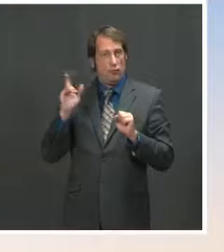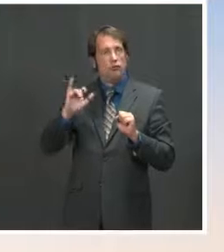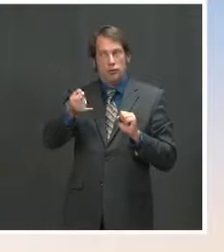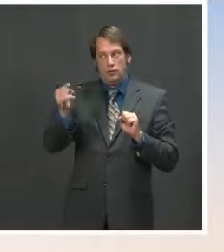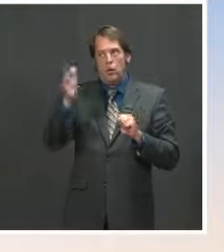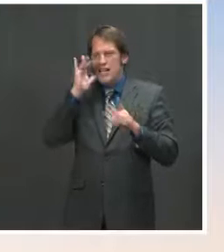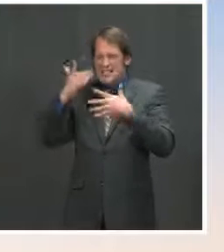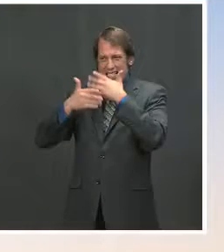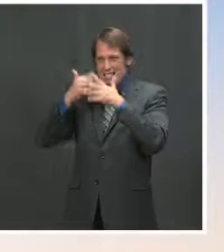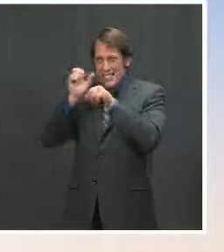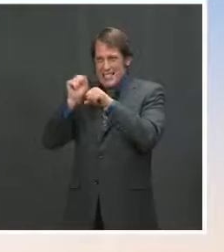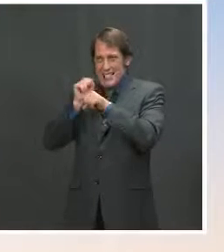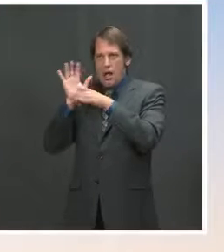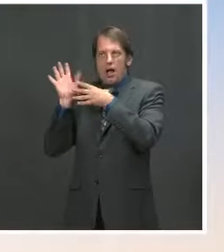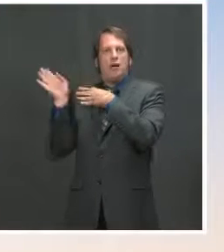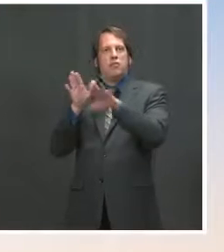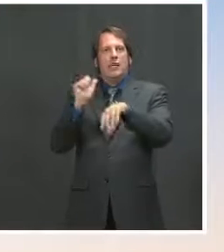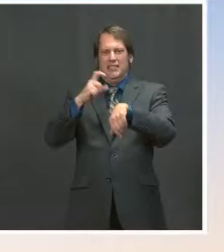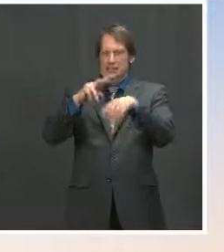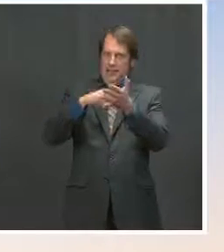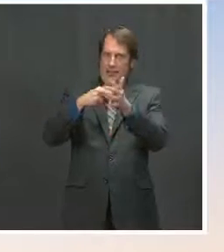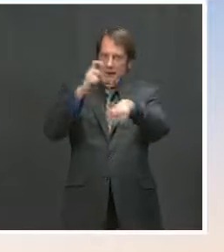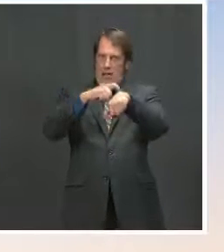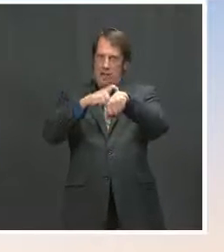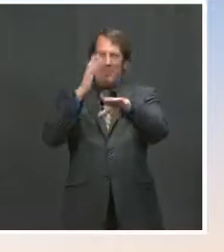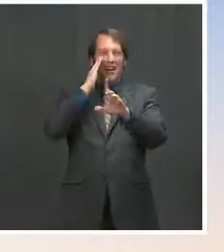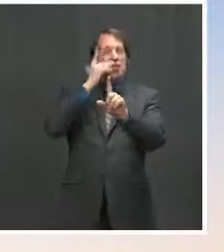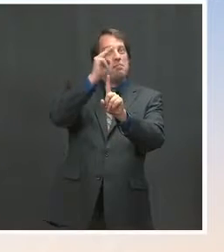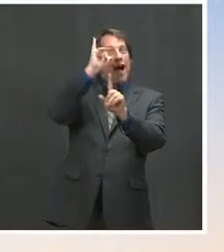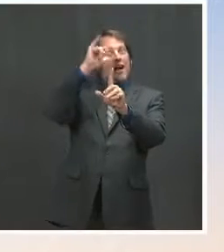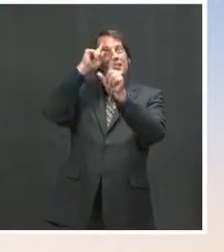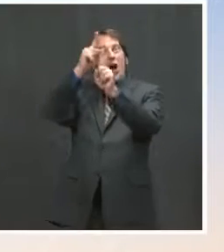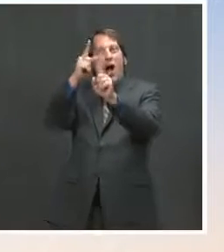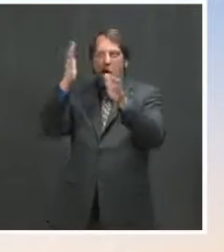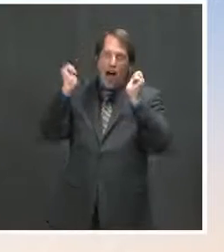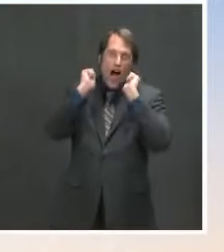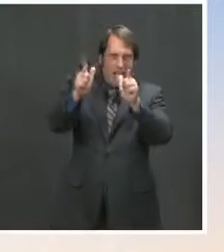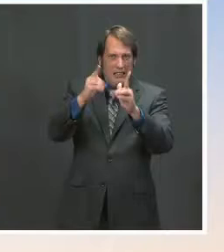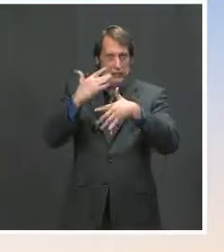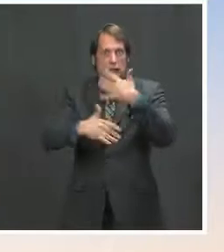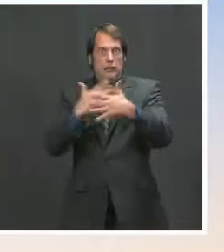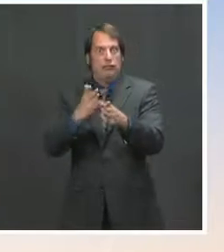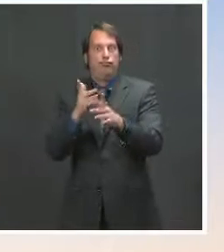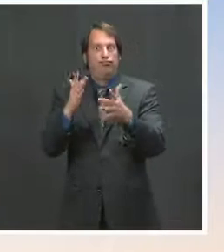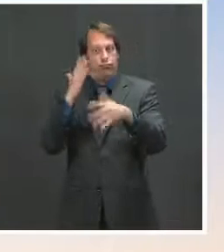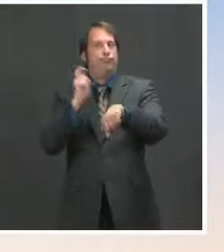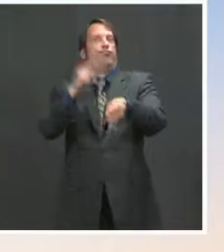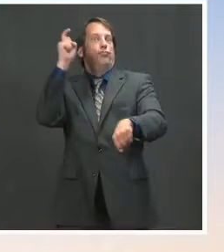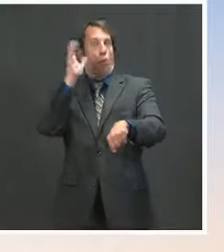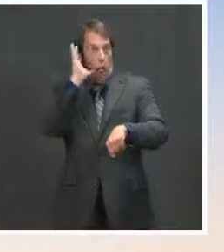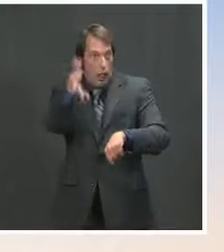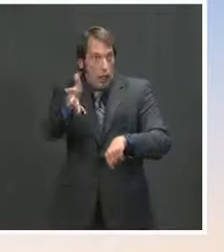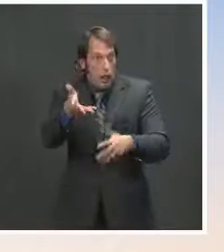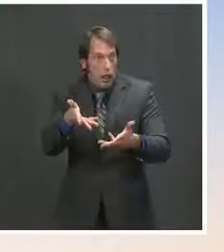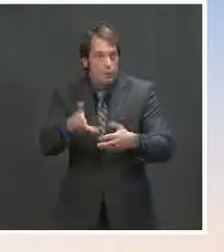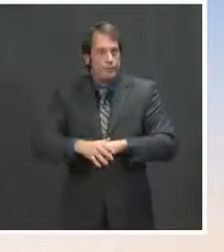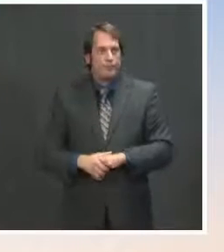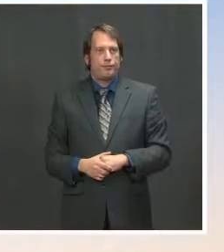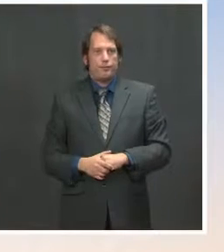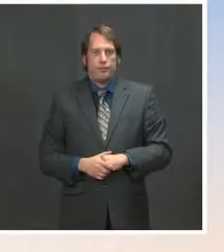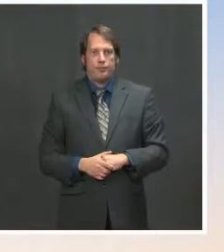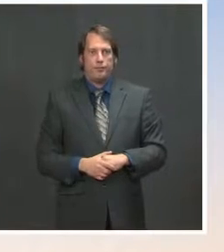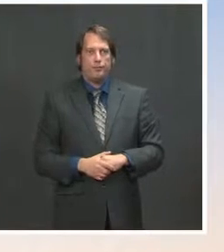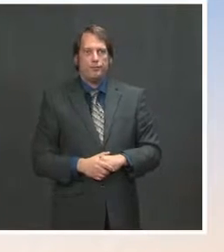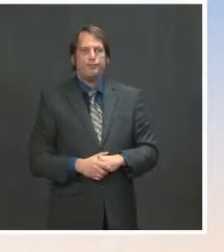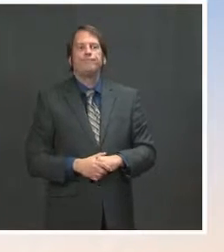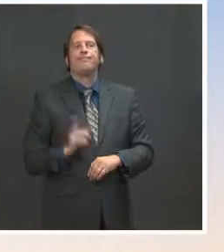month? Well, I think the next step with Johnson & Johnson is for the FDA to meet and determine what the considerations are for the